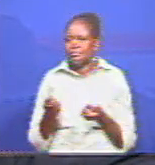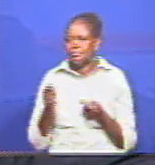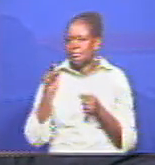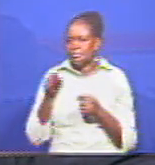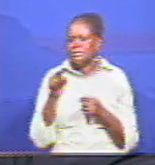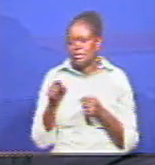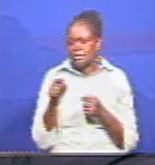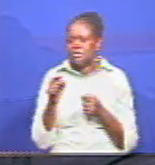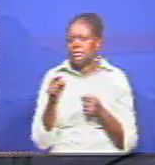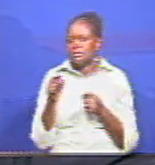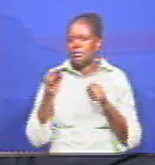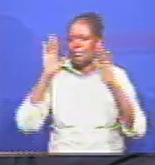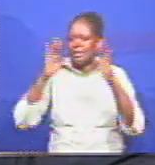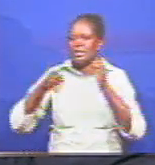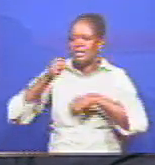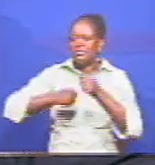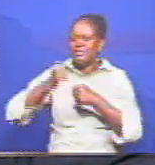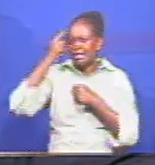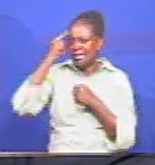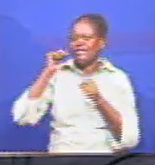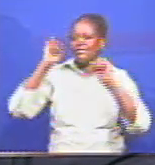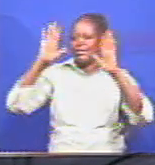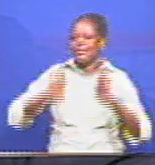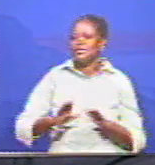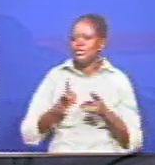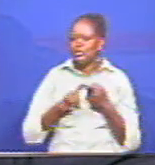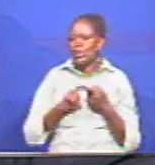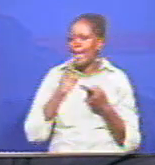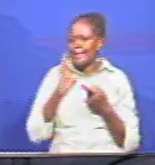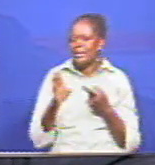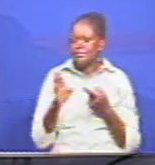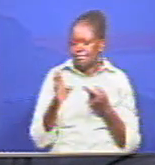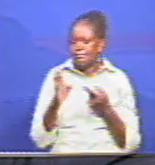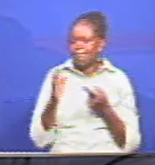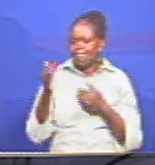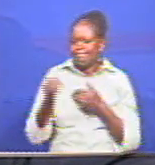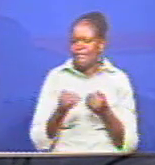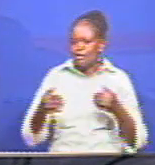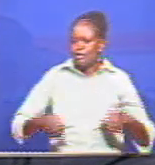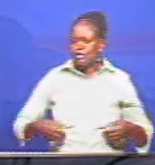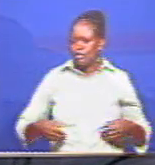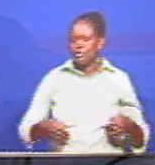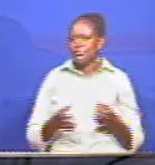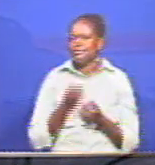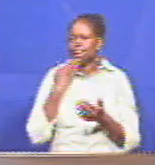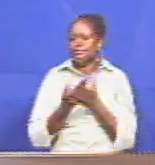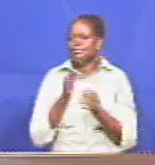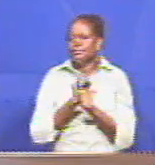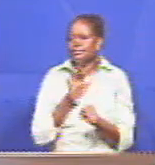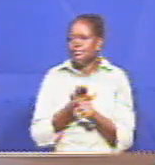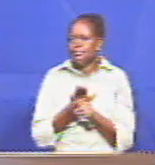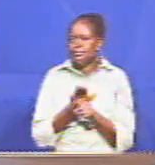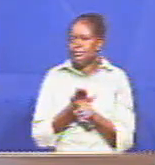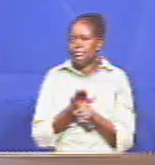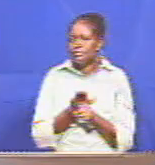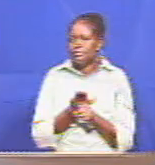in that very important activity. I think it is very necessary to be close to the youth. Yes. Thank you so much, His